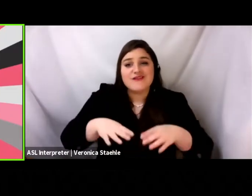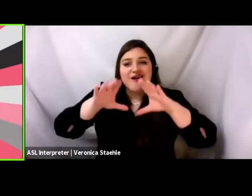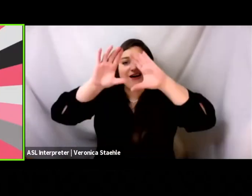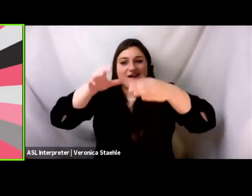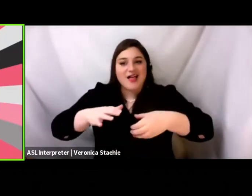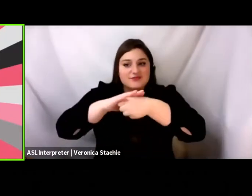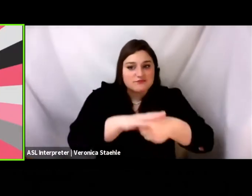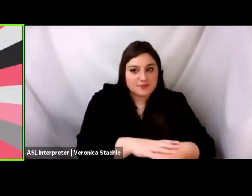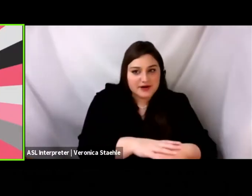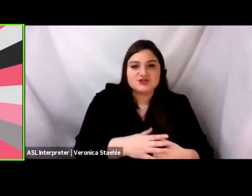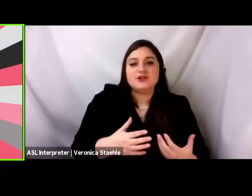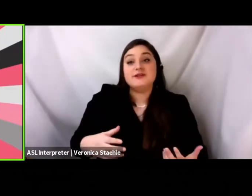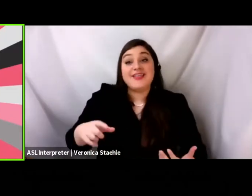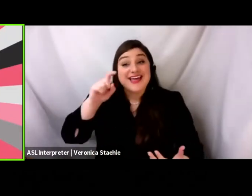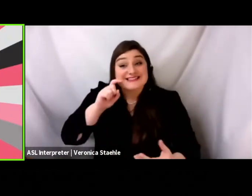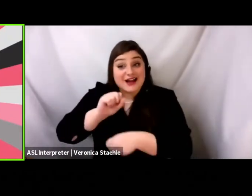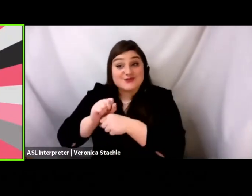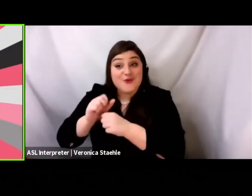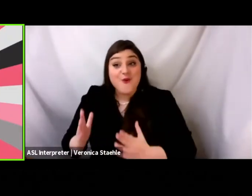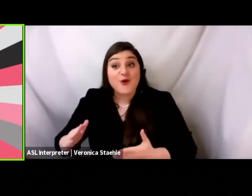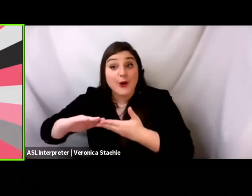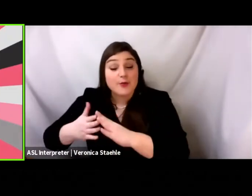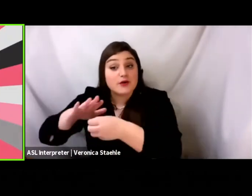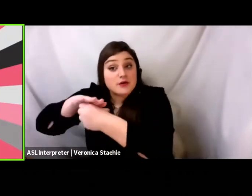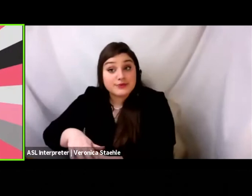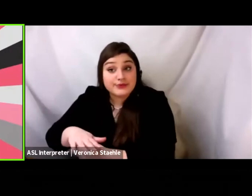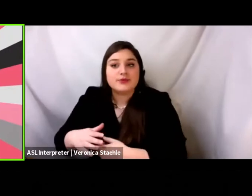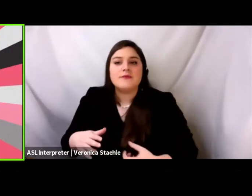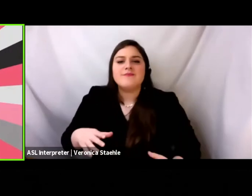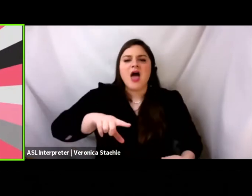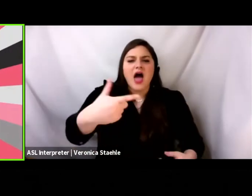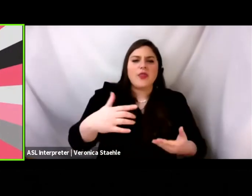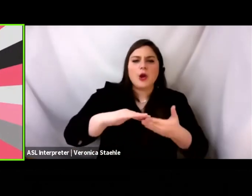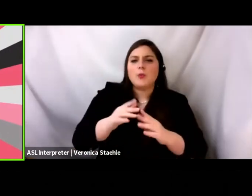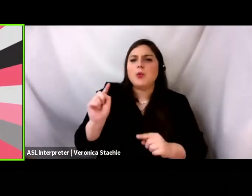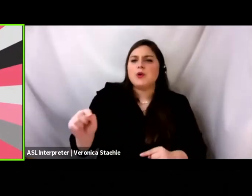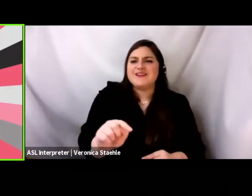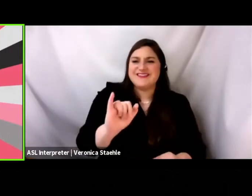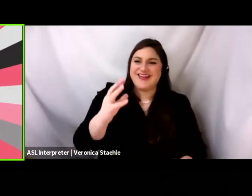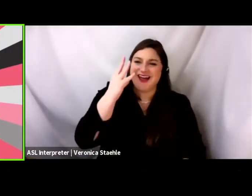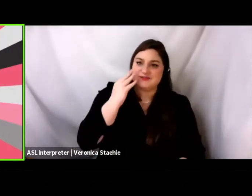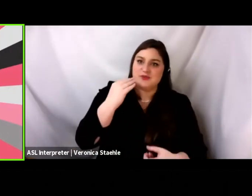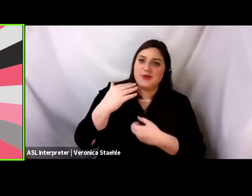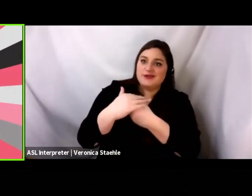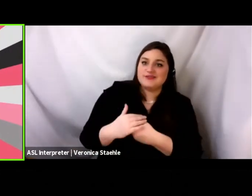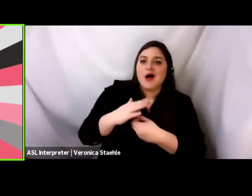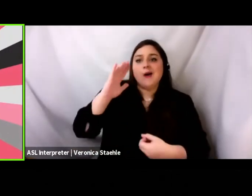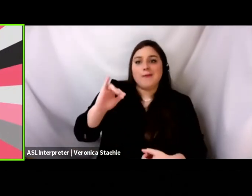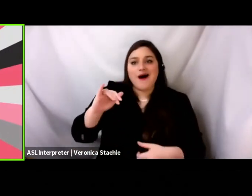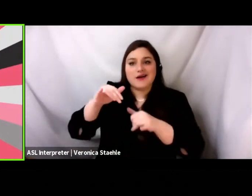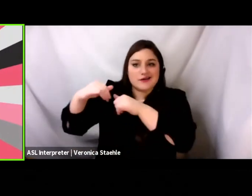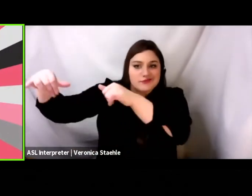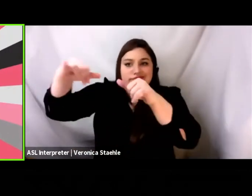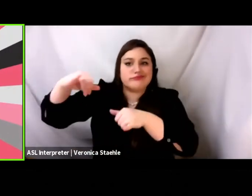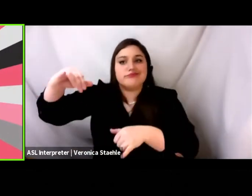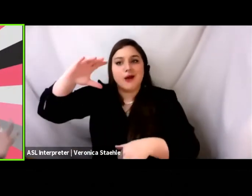you know, folks within the sex worker communities and other communities who are impacted by a heteropatriarchal